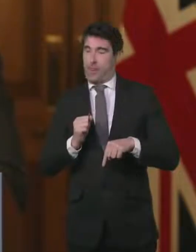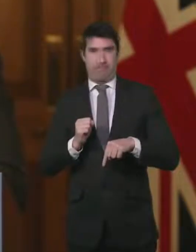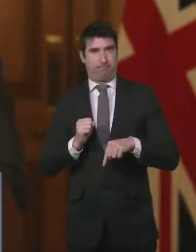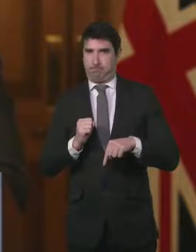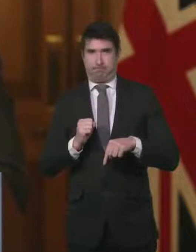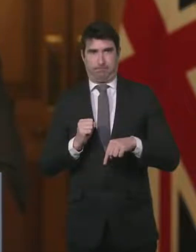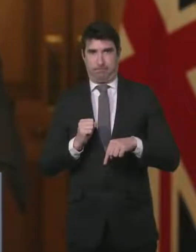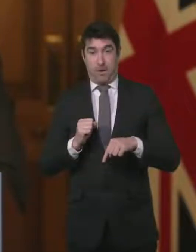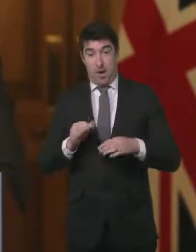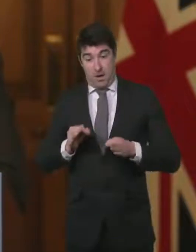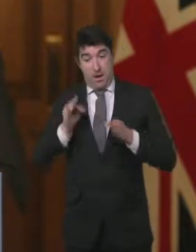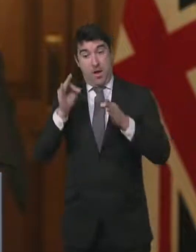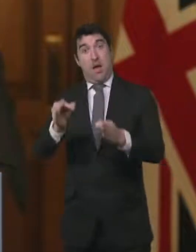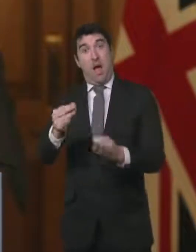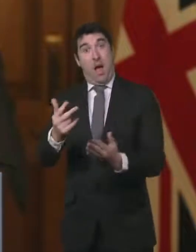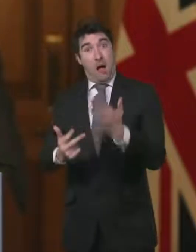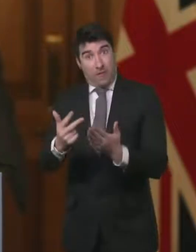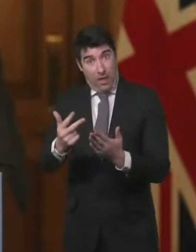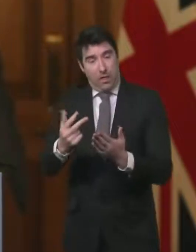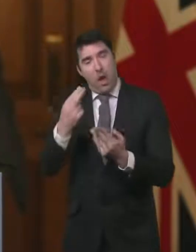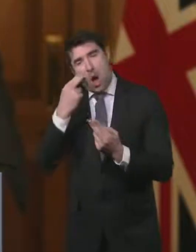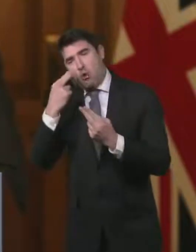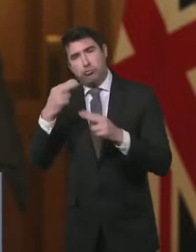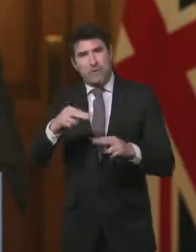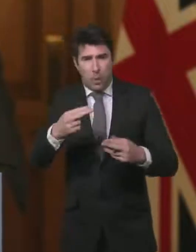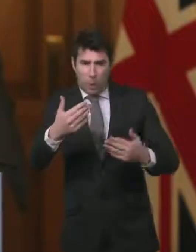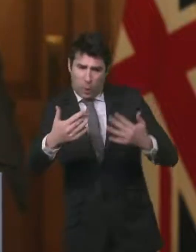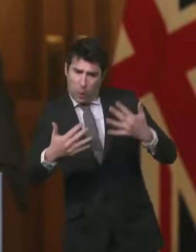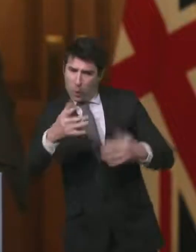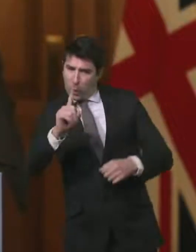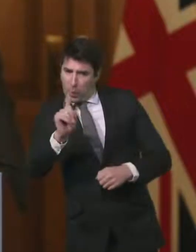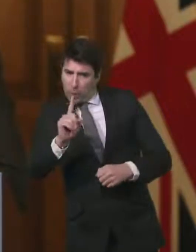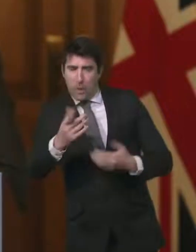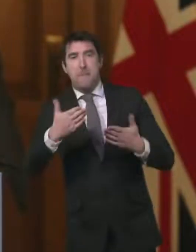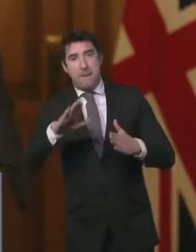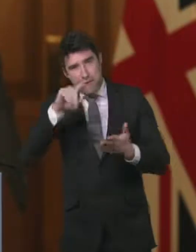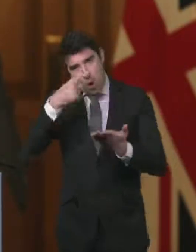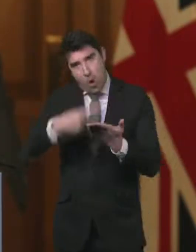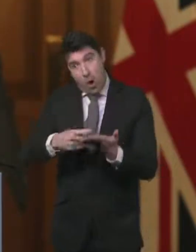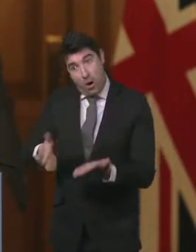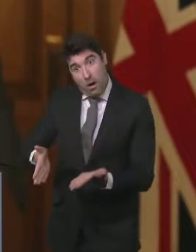is because the rate of transmission in these areas is so